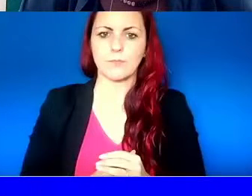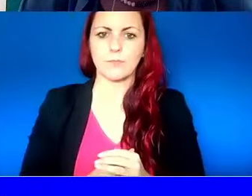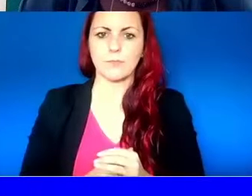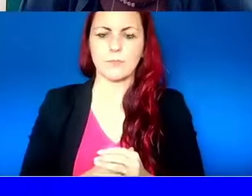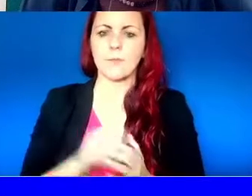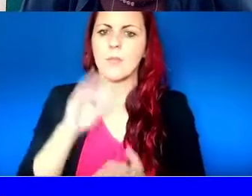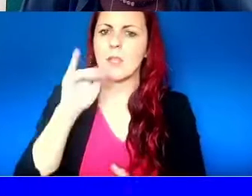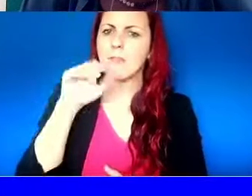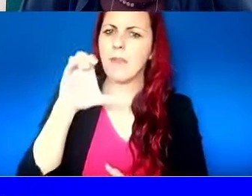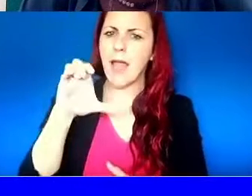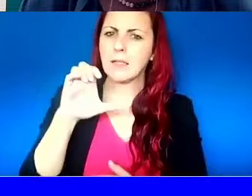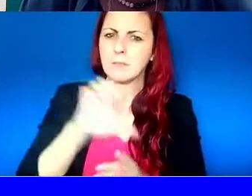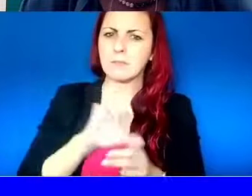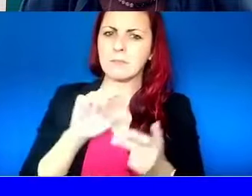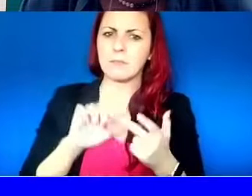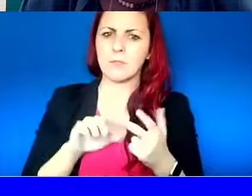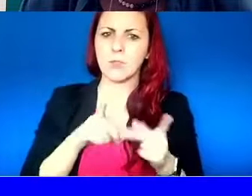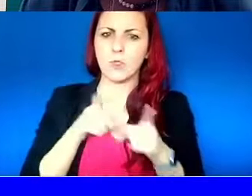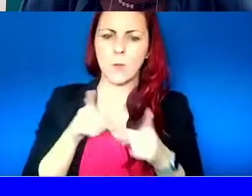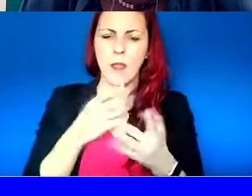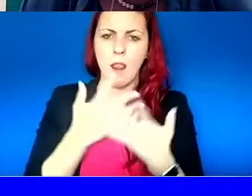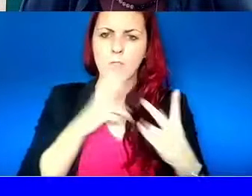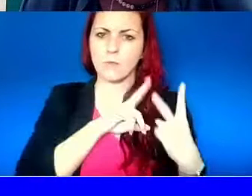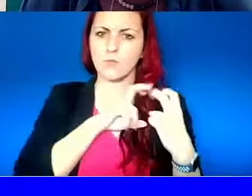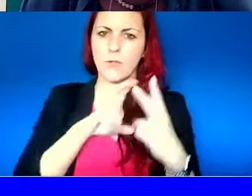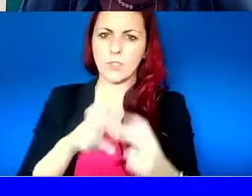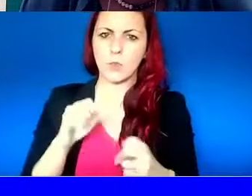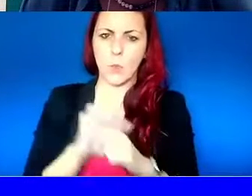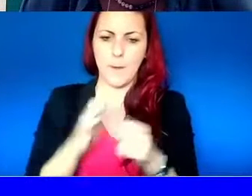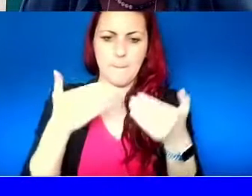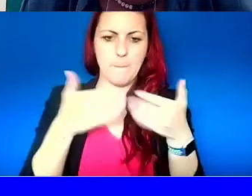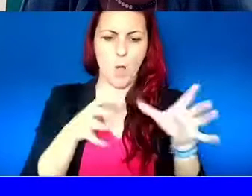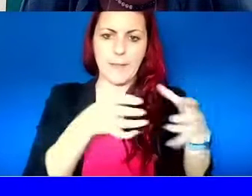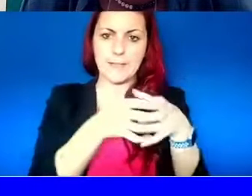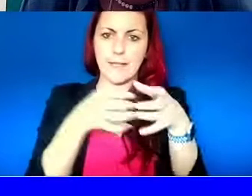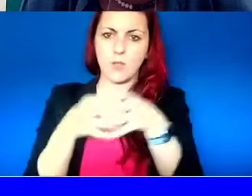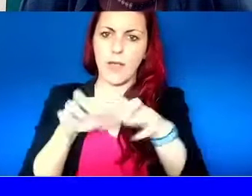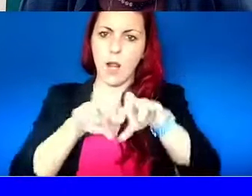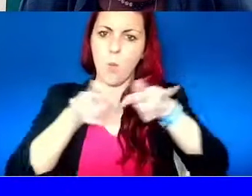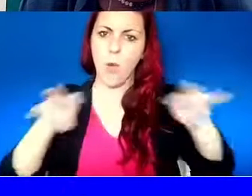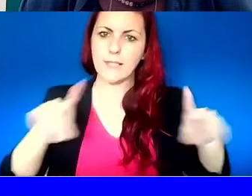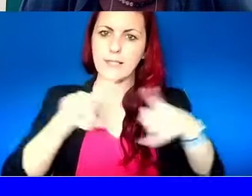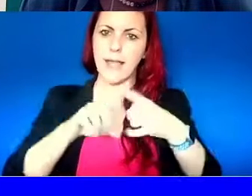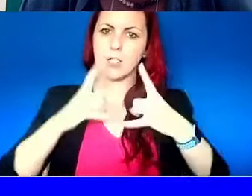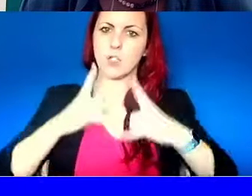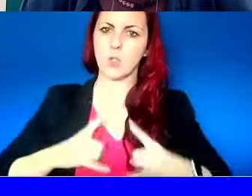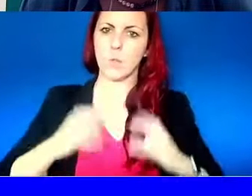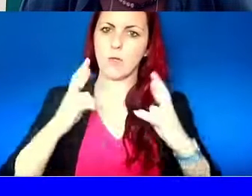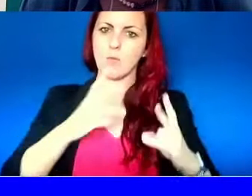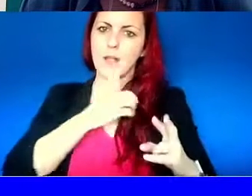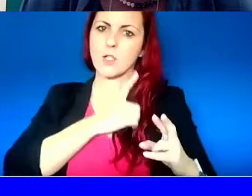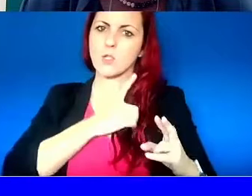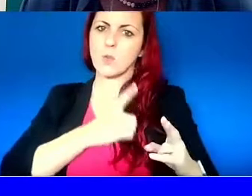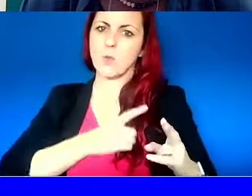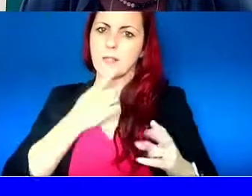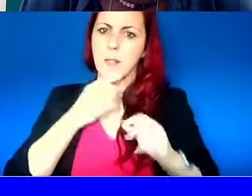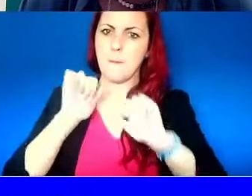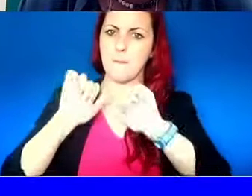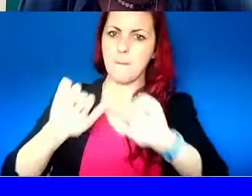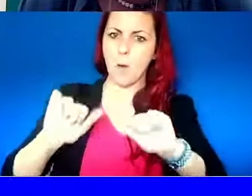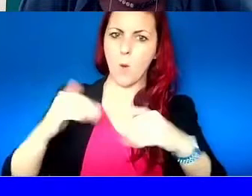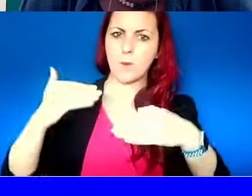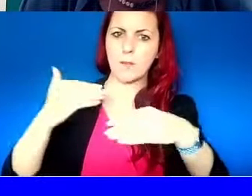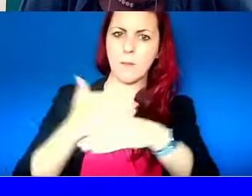FLAC is also carrying out research into the public sector equality and human rights duty that is imposed by virtue of